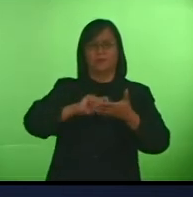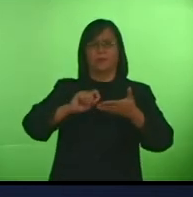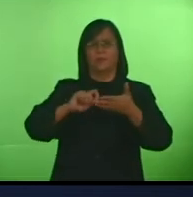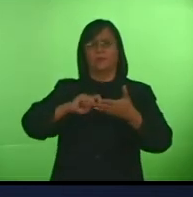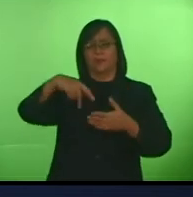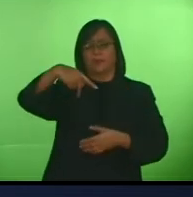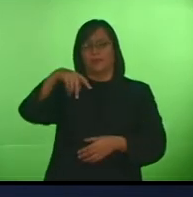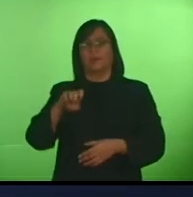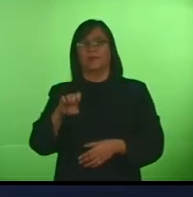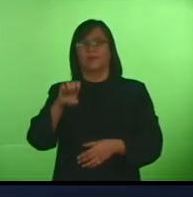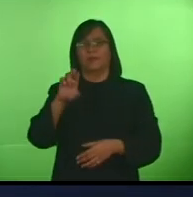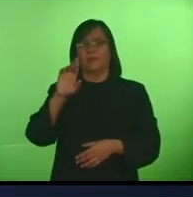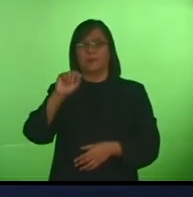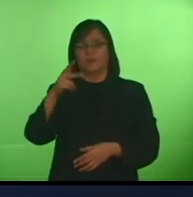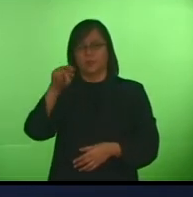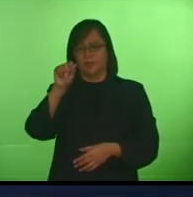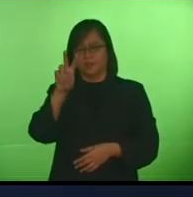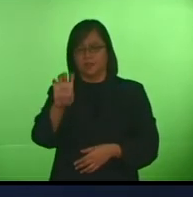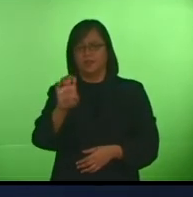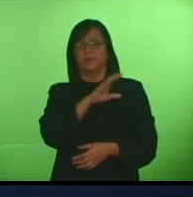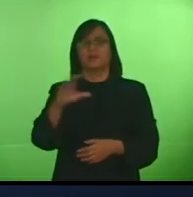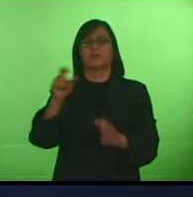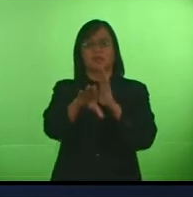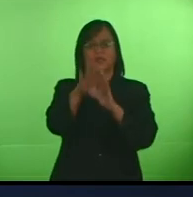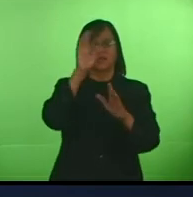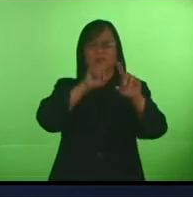identify different types of persuasive writing,